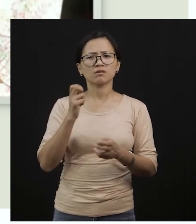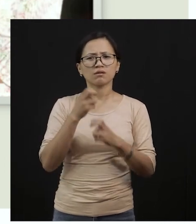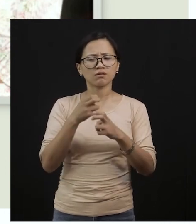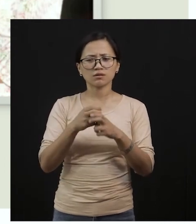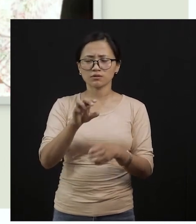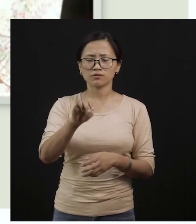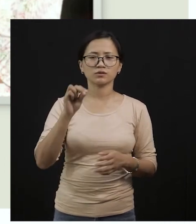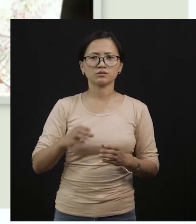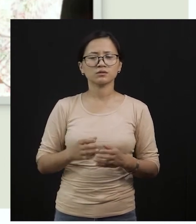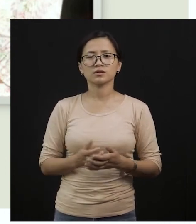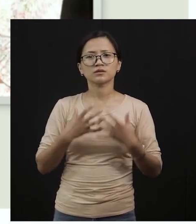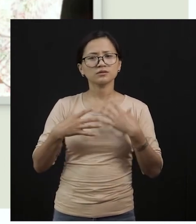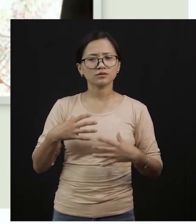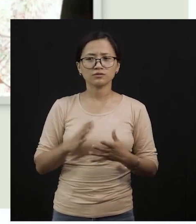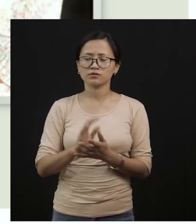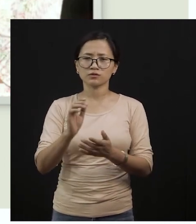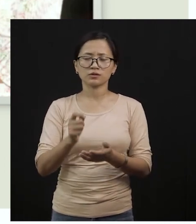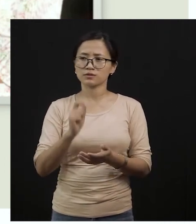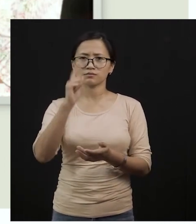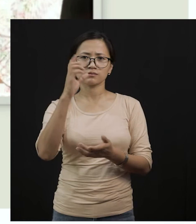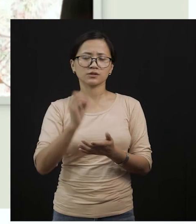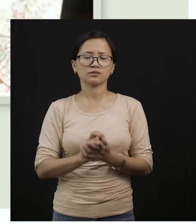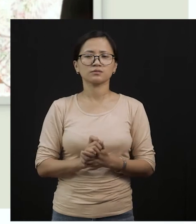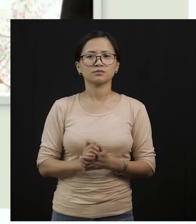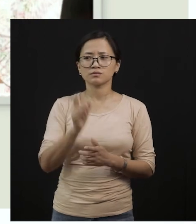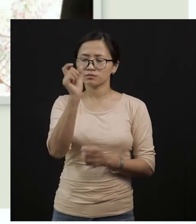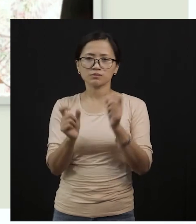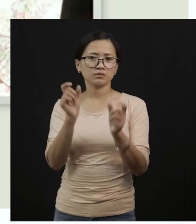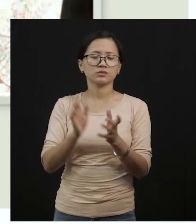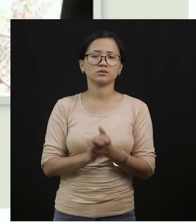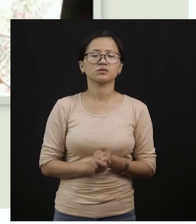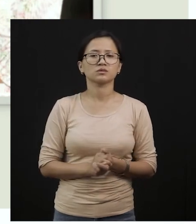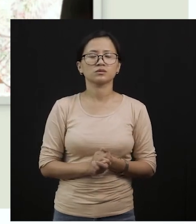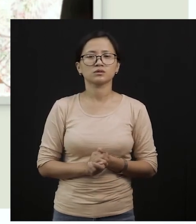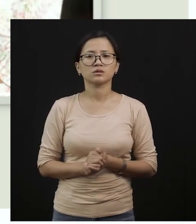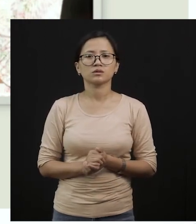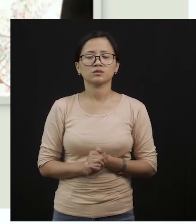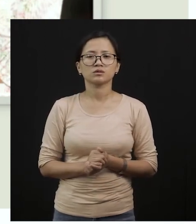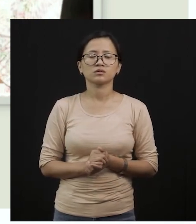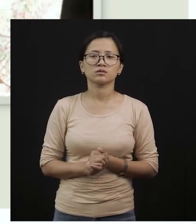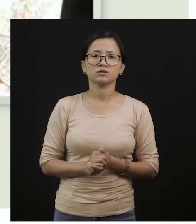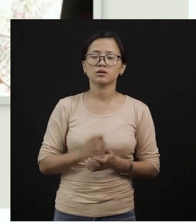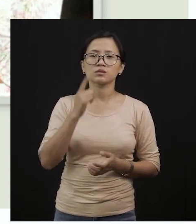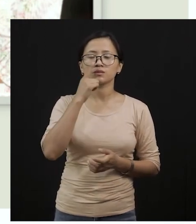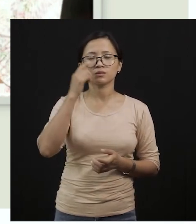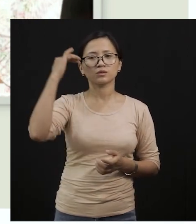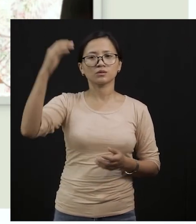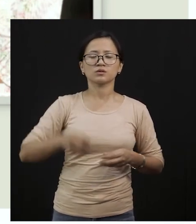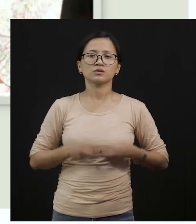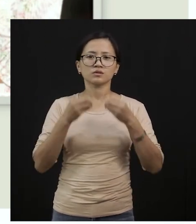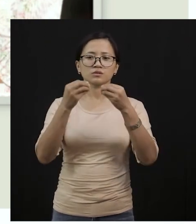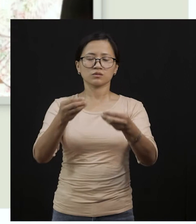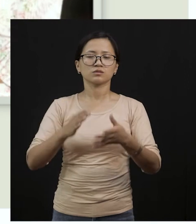find people who will sacrifice even for 10 people in the present scenario. But she was a woman who gave her